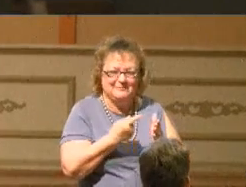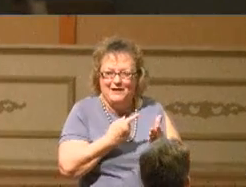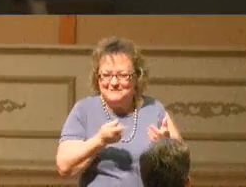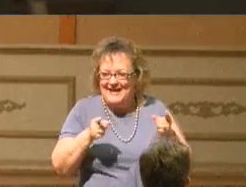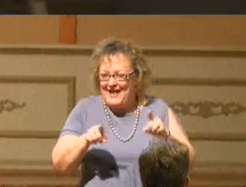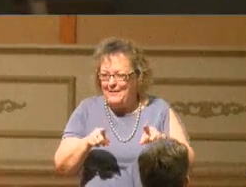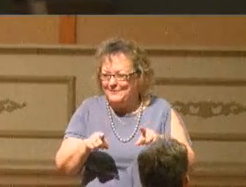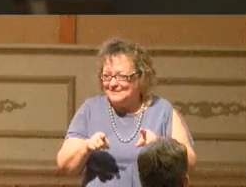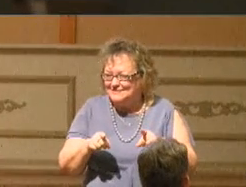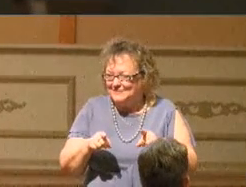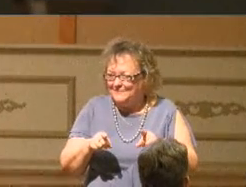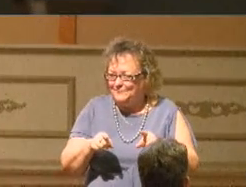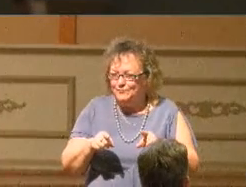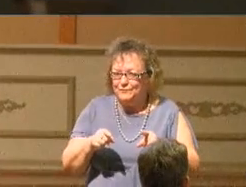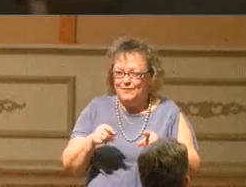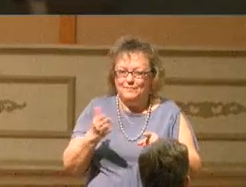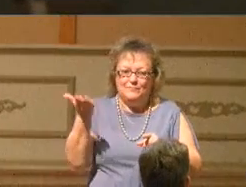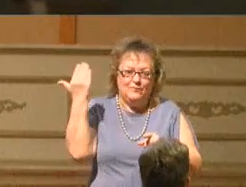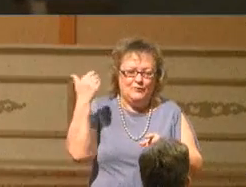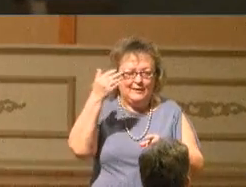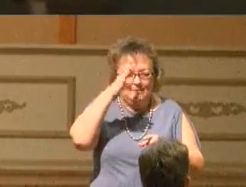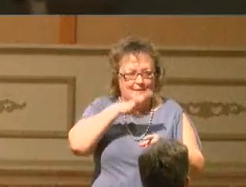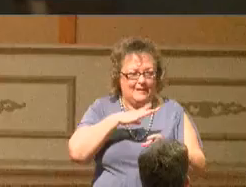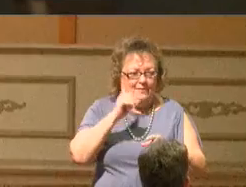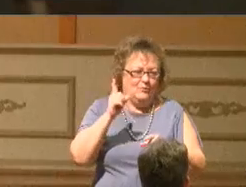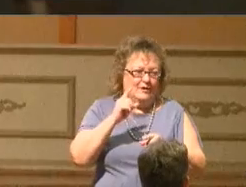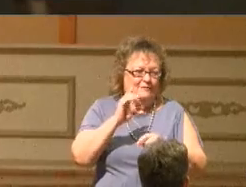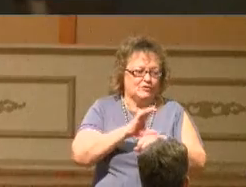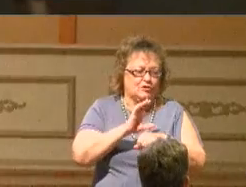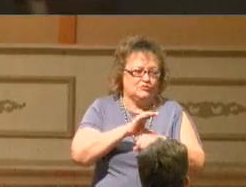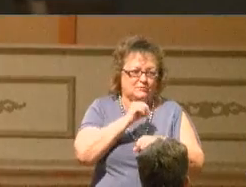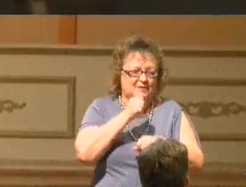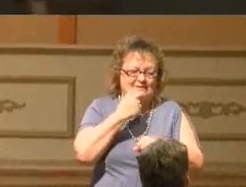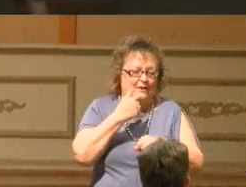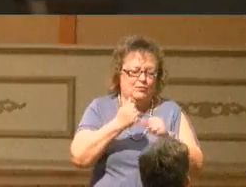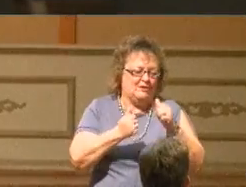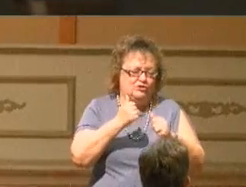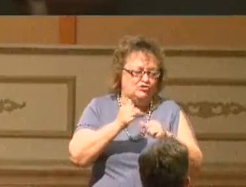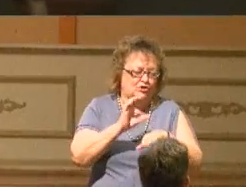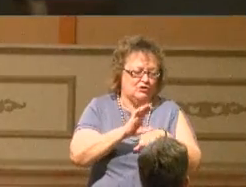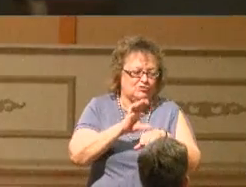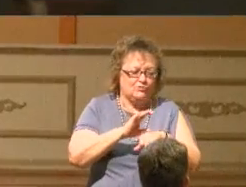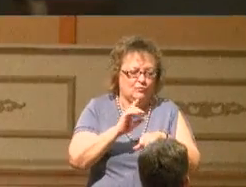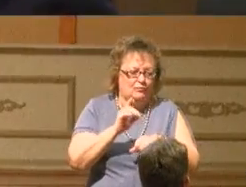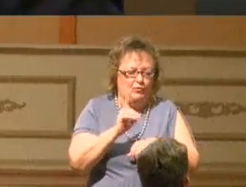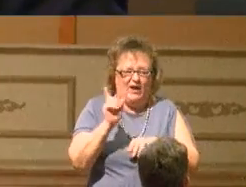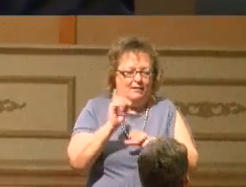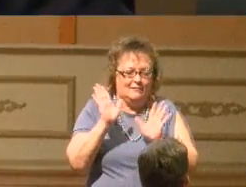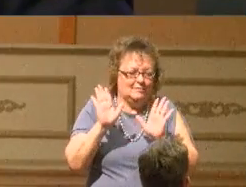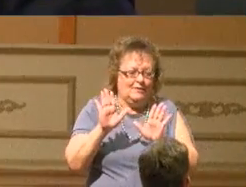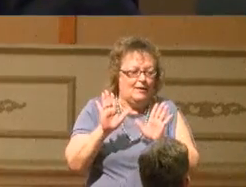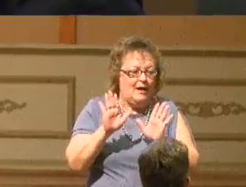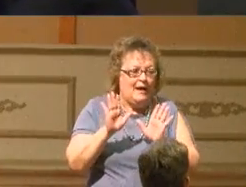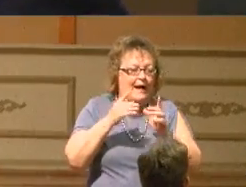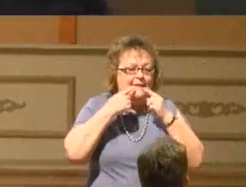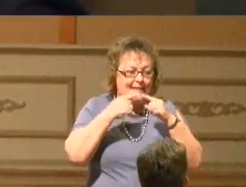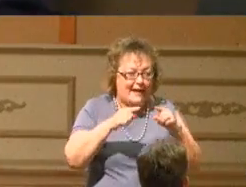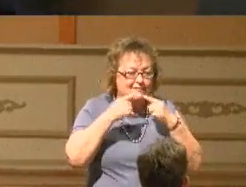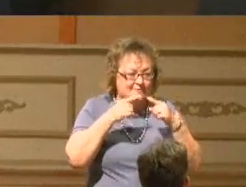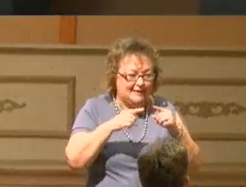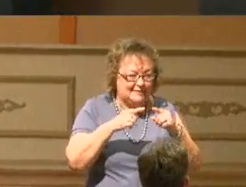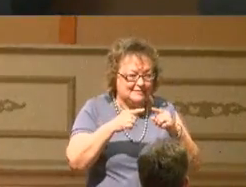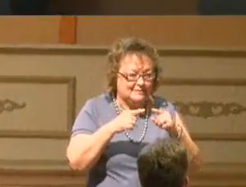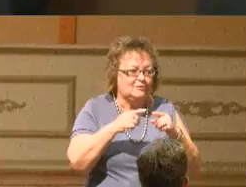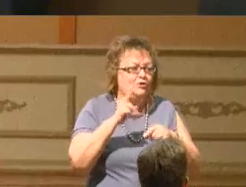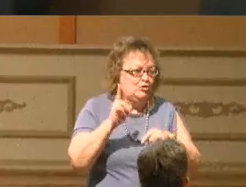We had a man in our church, one of our churches, not going to say which one and where and things, but announcements are where this